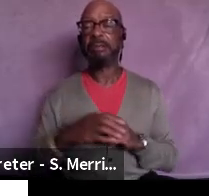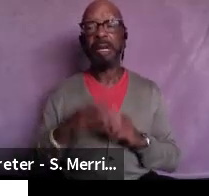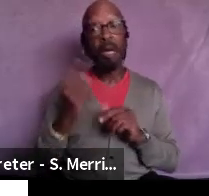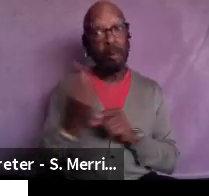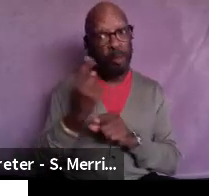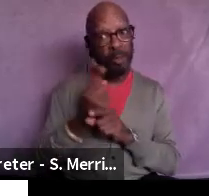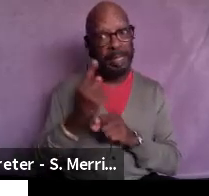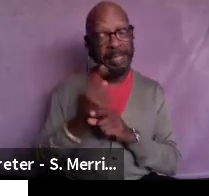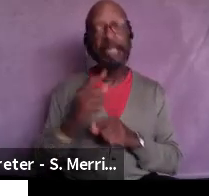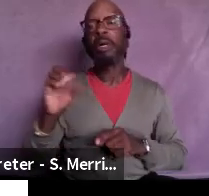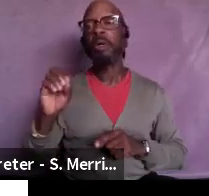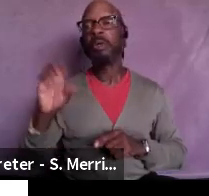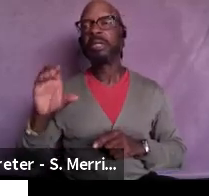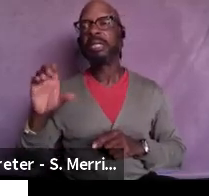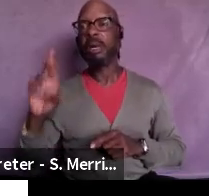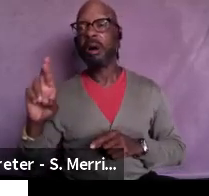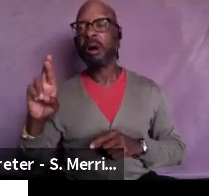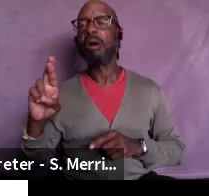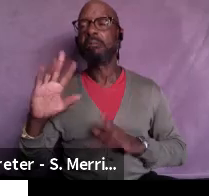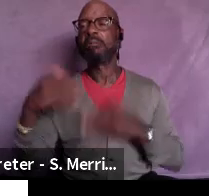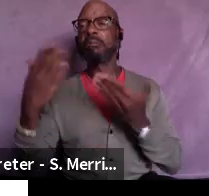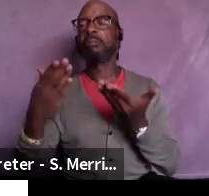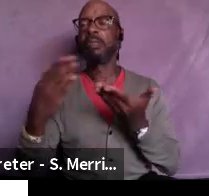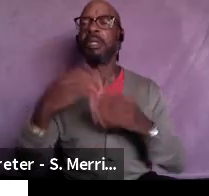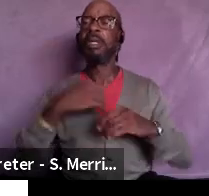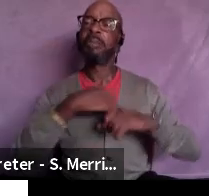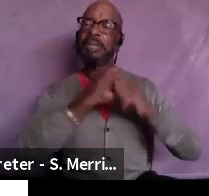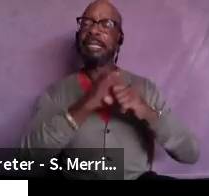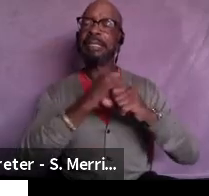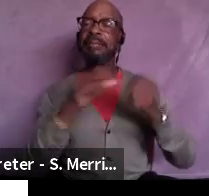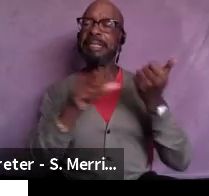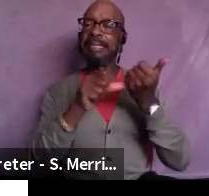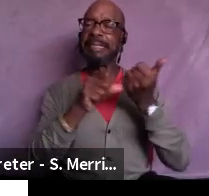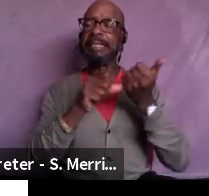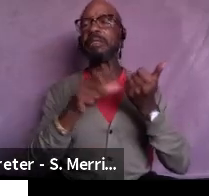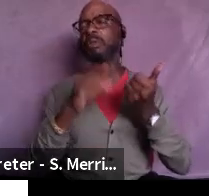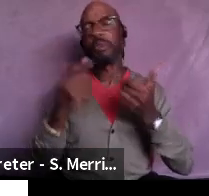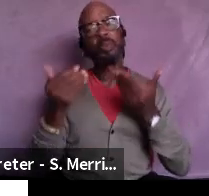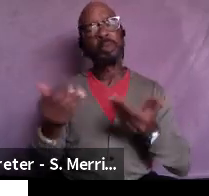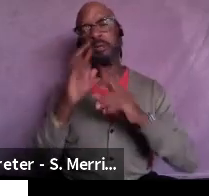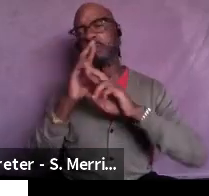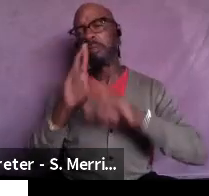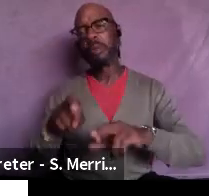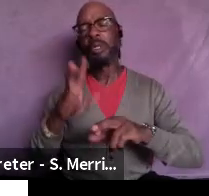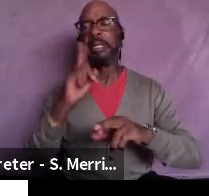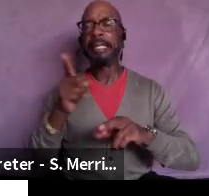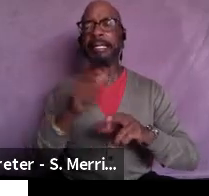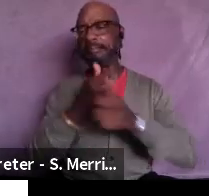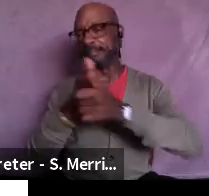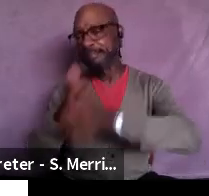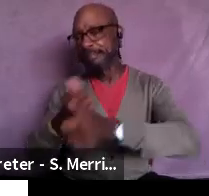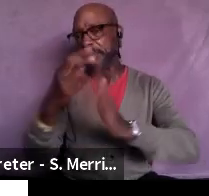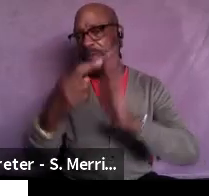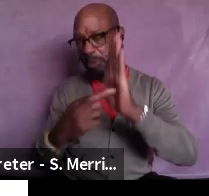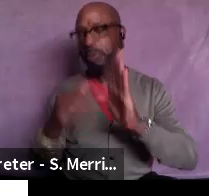technical assistance to the covered entity to support its compliance efforts. Next